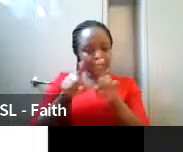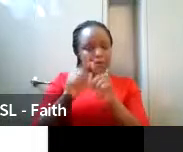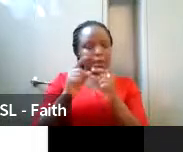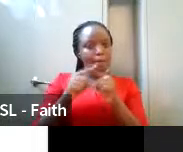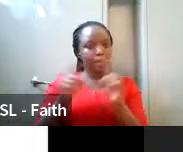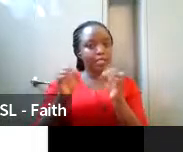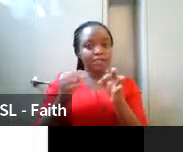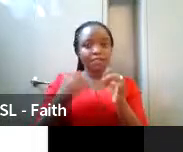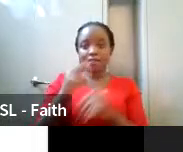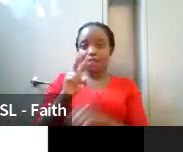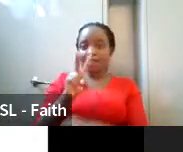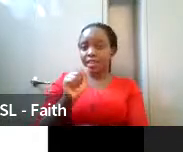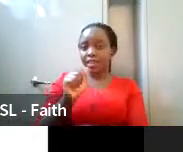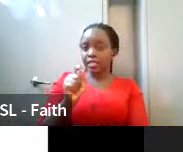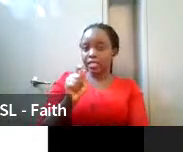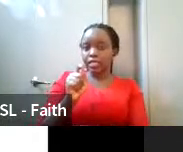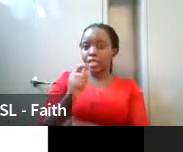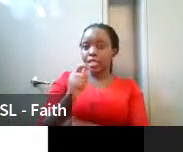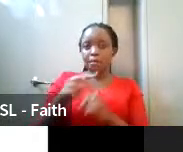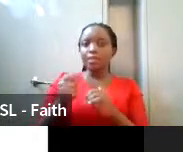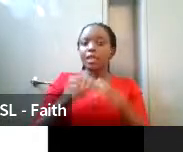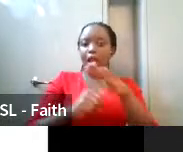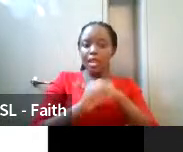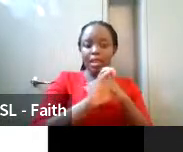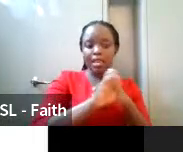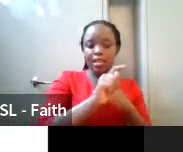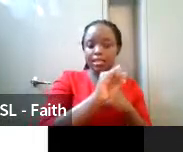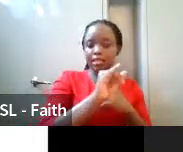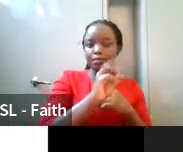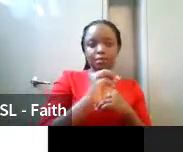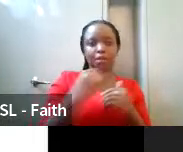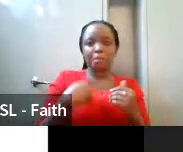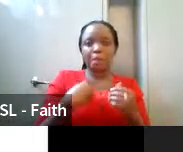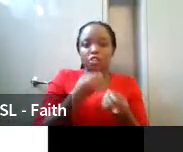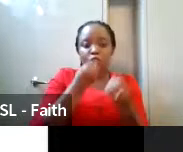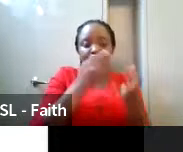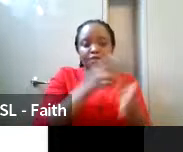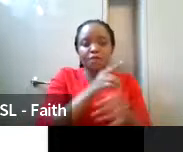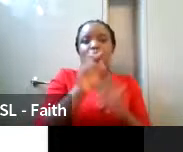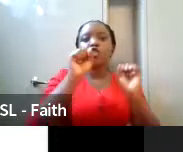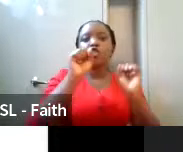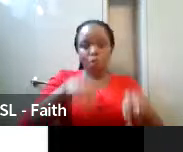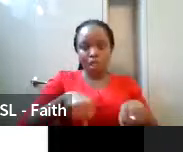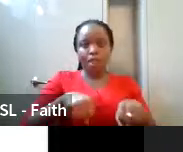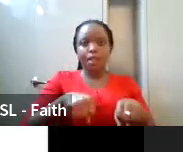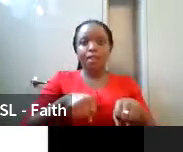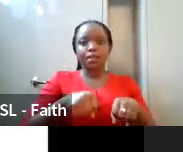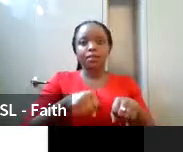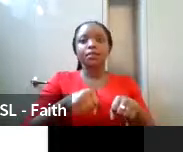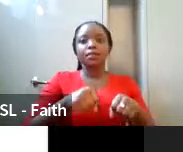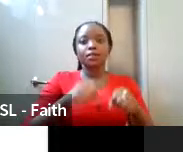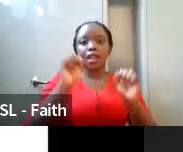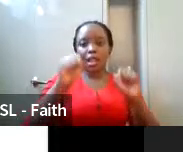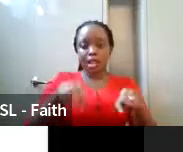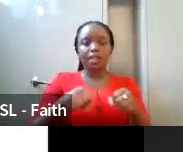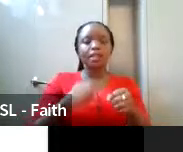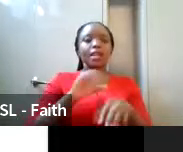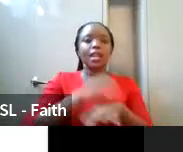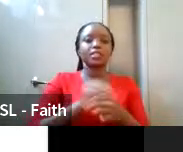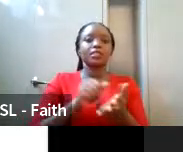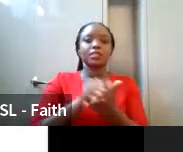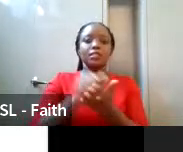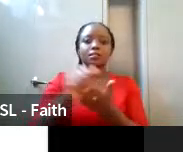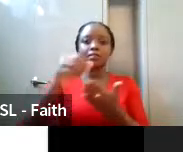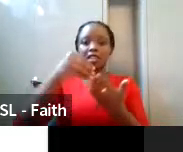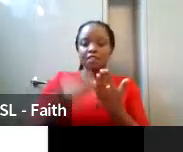VAT obligation and you're on board on eTIMS, mine is to tell you that you can just be able to transmit a compliant invoice.